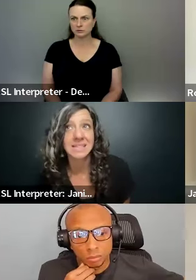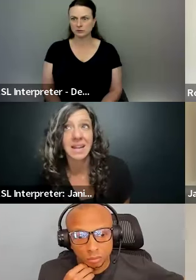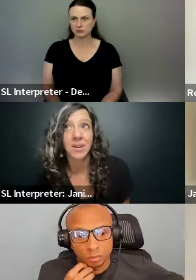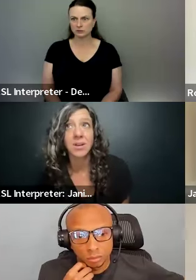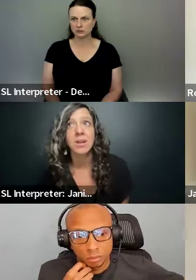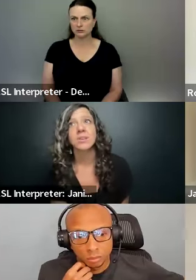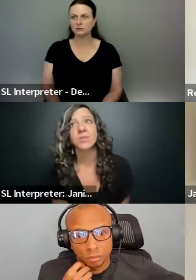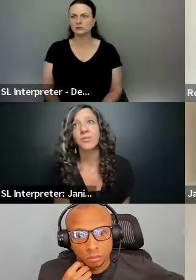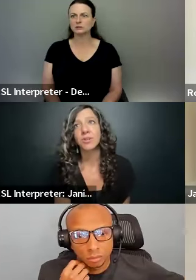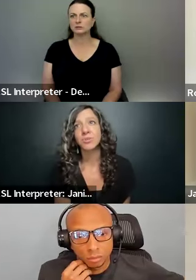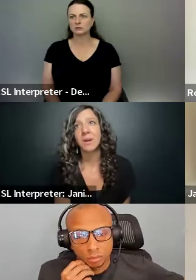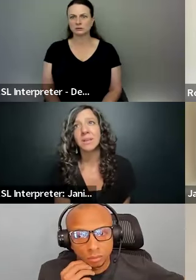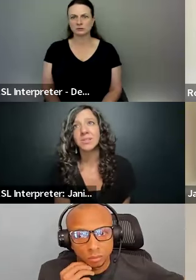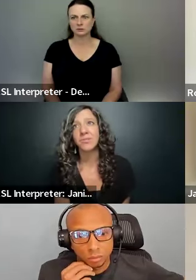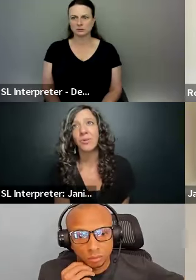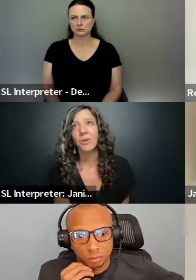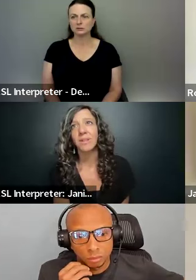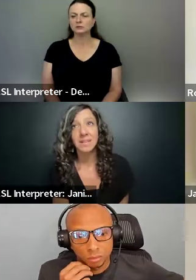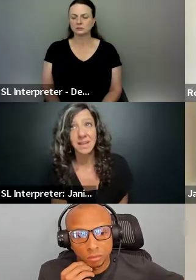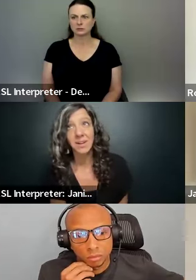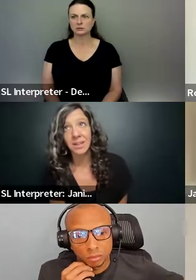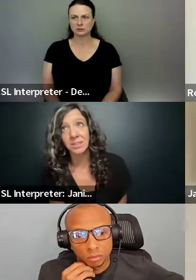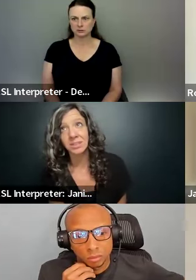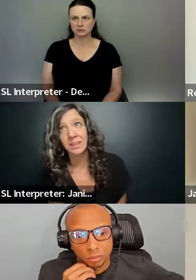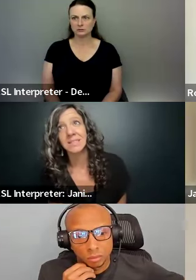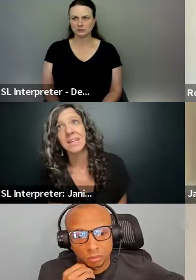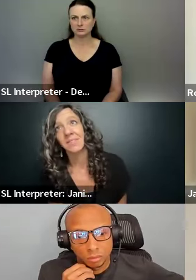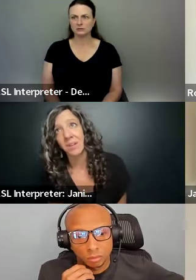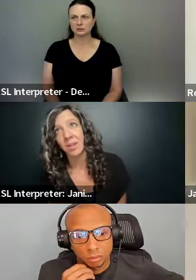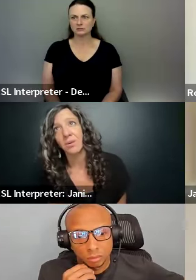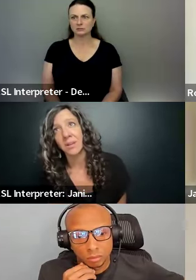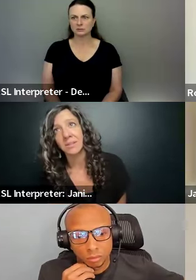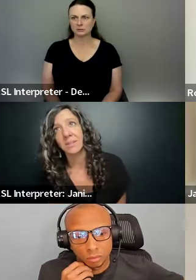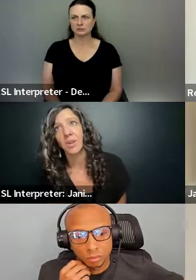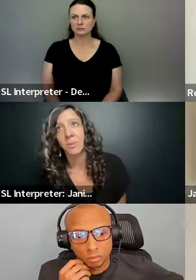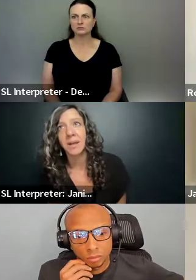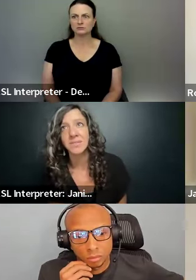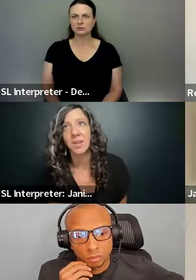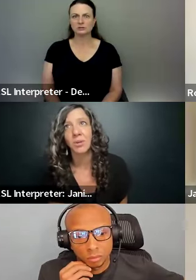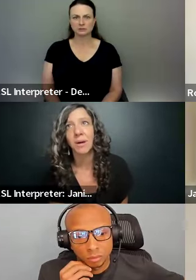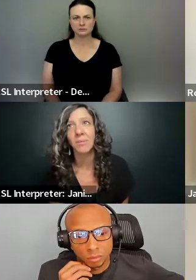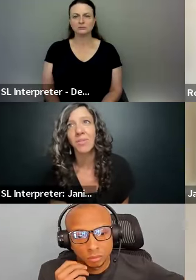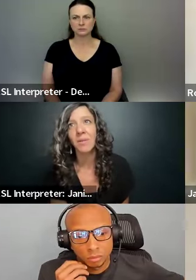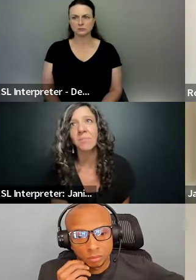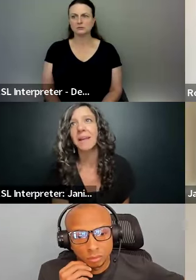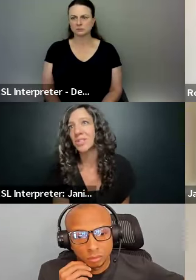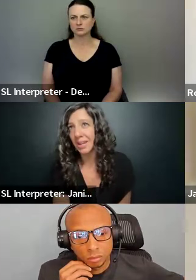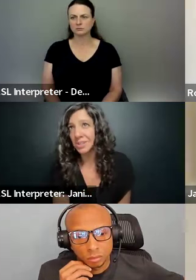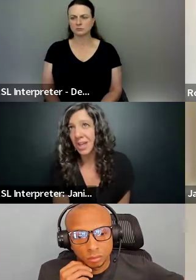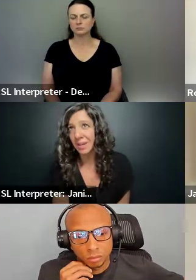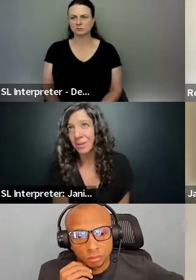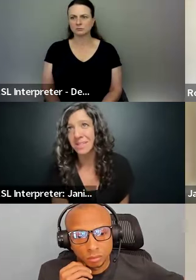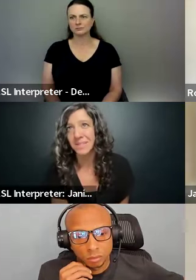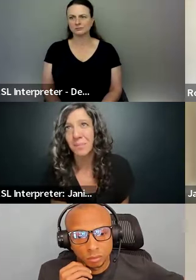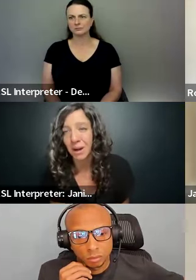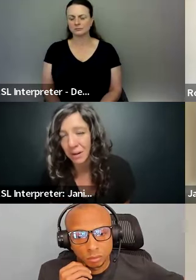Kubernetes in the container. So the first one is for the container actually, and the second video is the Kubernetes video, but we're thinking we might